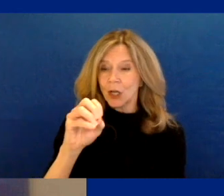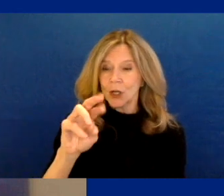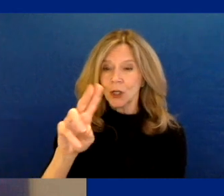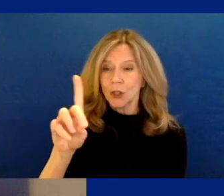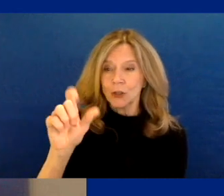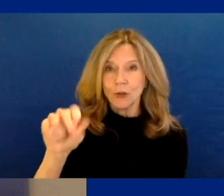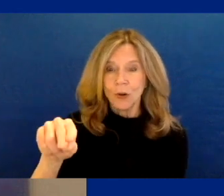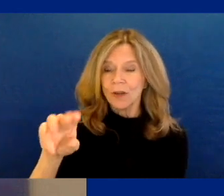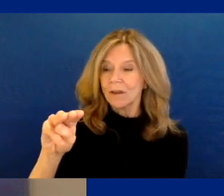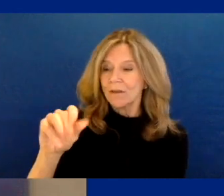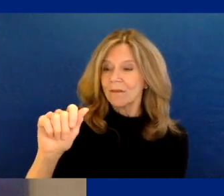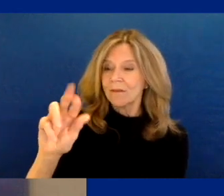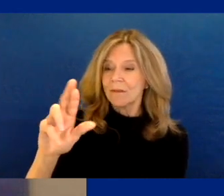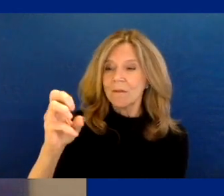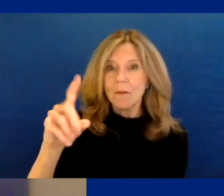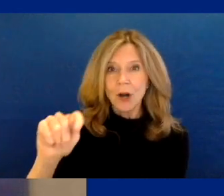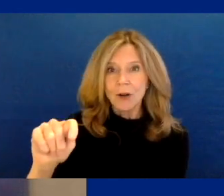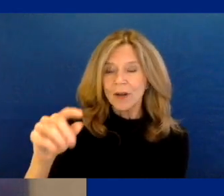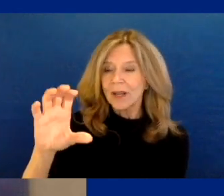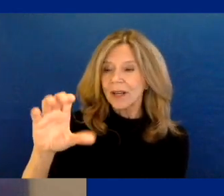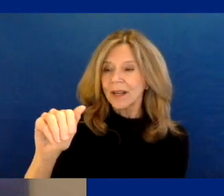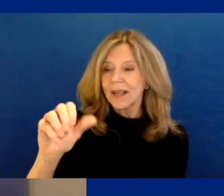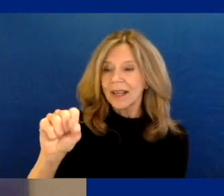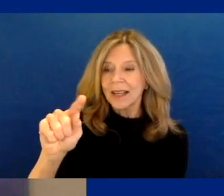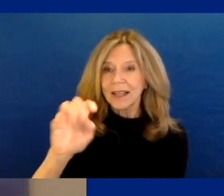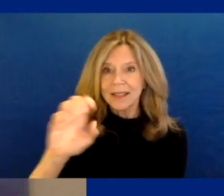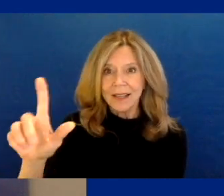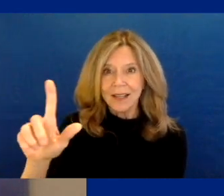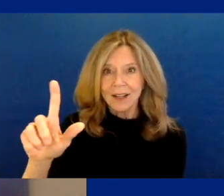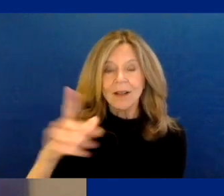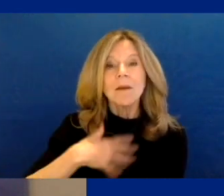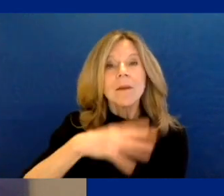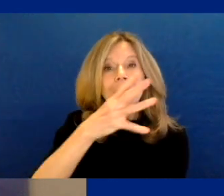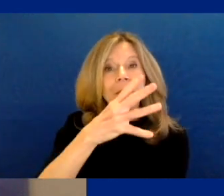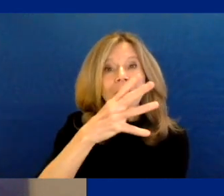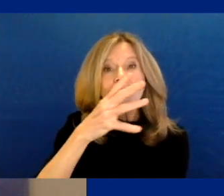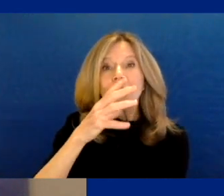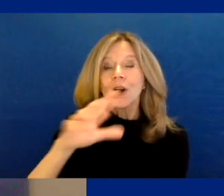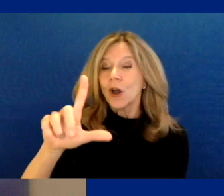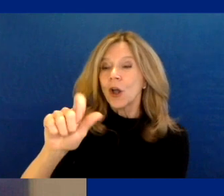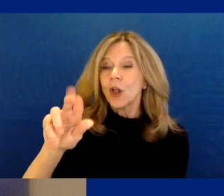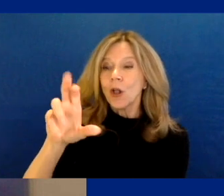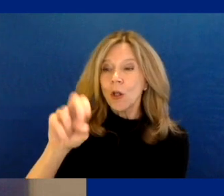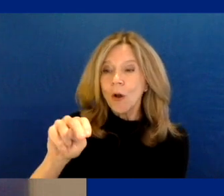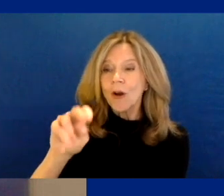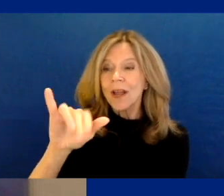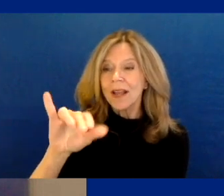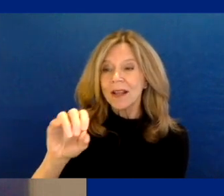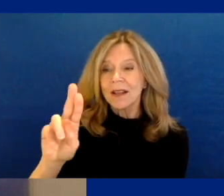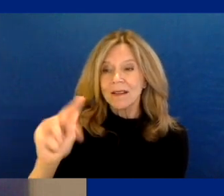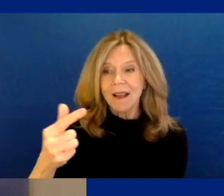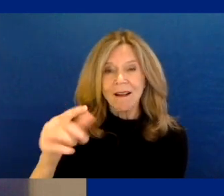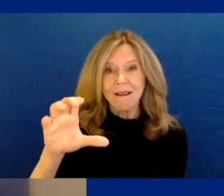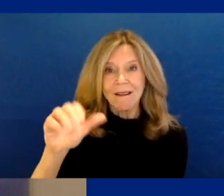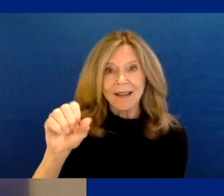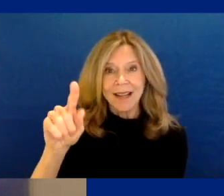Margaret Castille, am the daughter of Lauren Young Castille, president and CEO of the Women's Foundation in Colorado. I